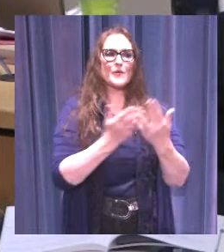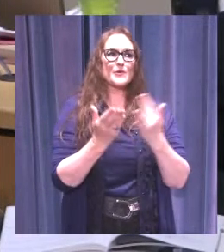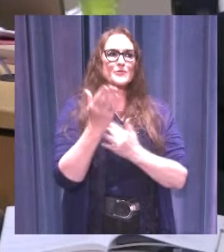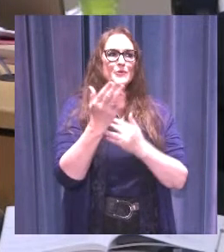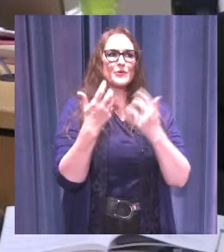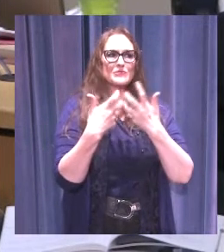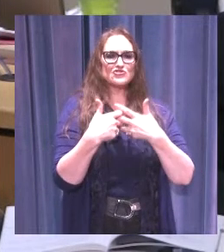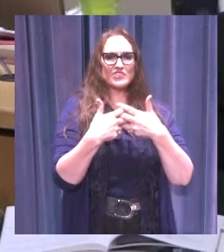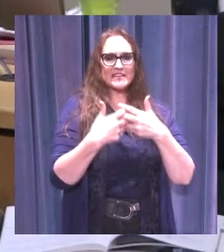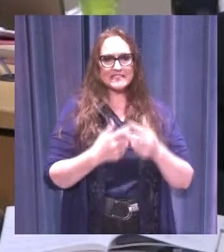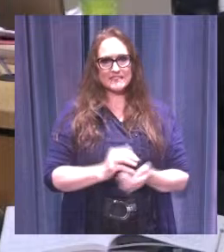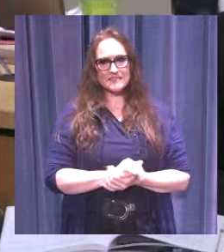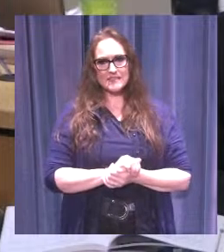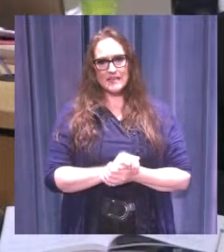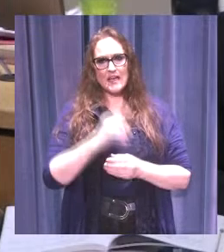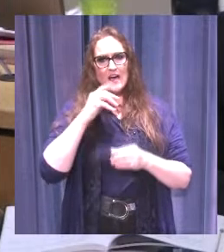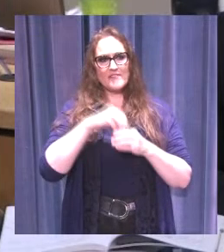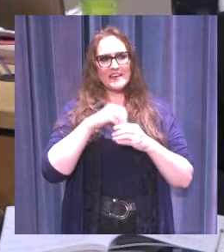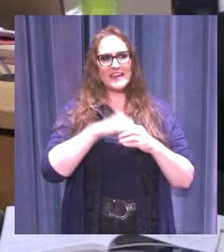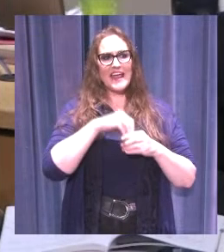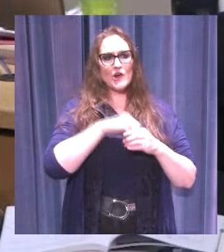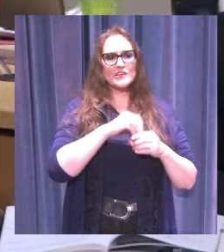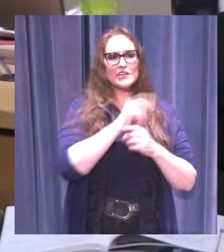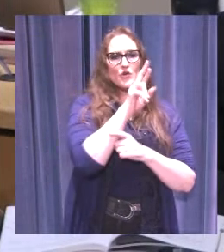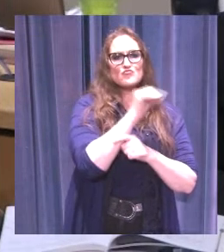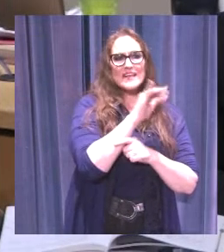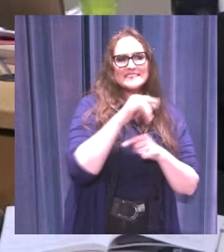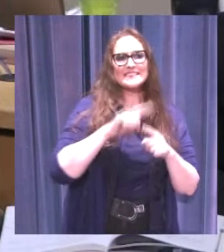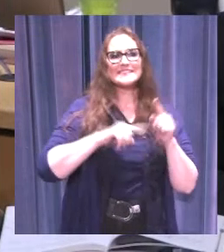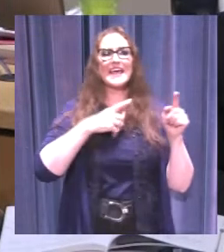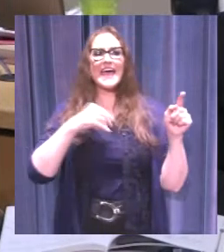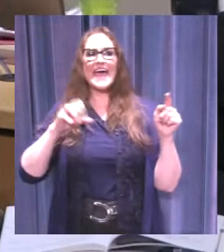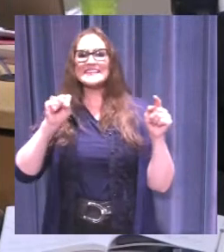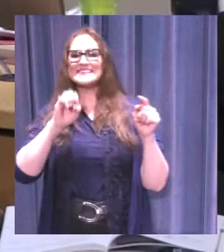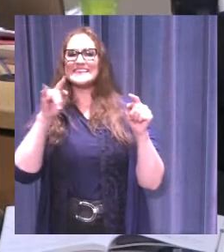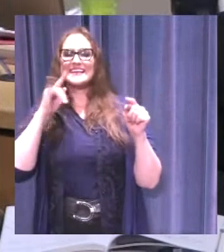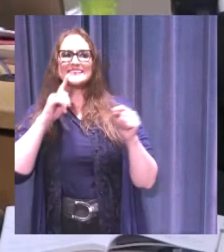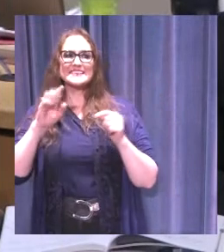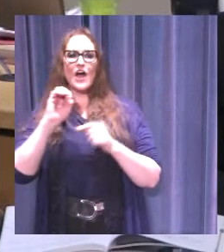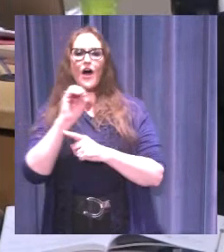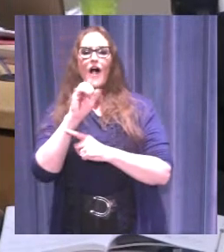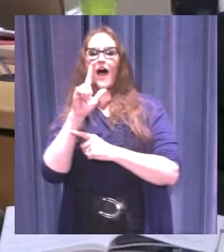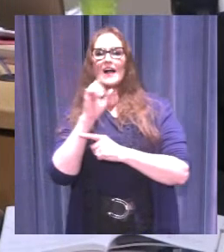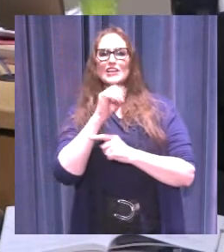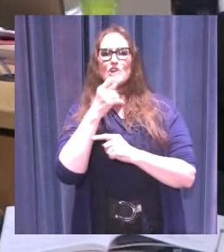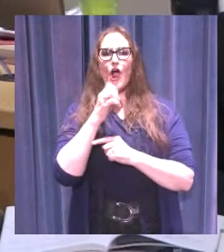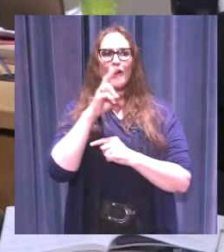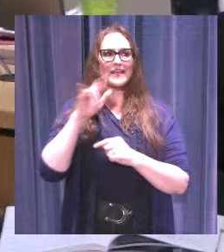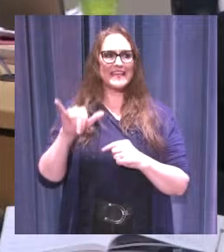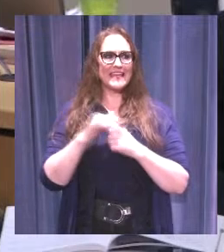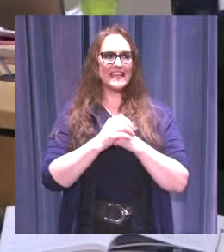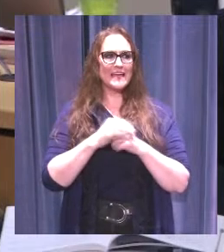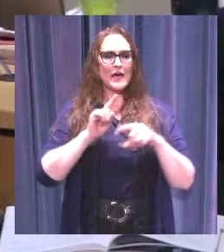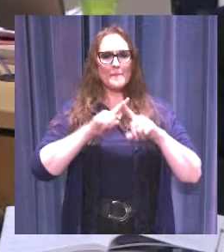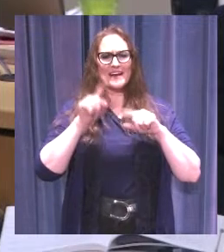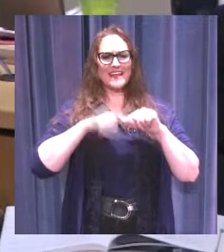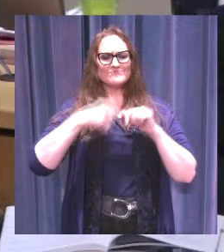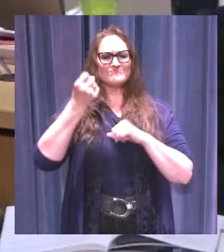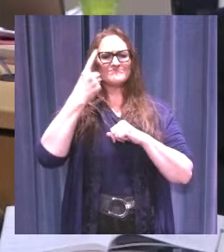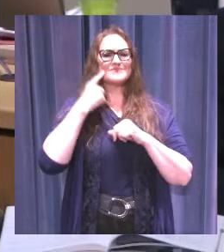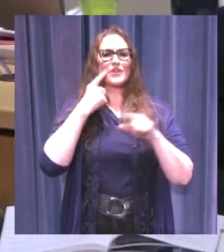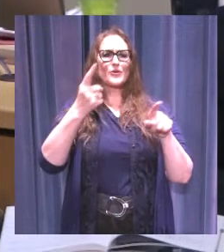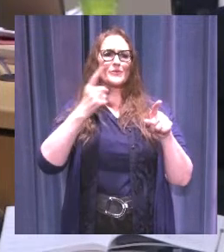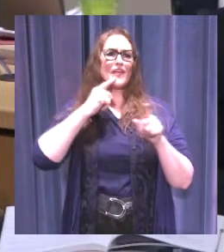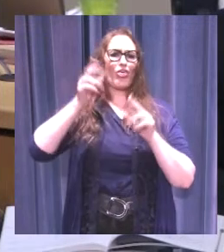machinists of inherently racist and sexist oligarchy. What I simply can't fathom is the hubris to believe